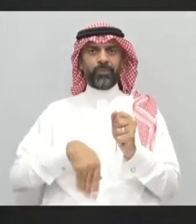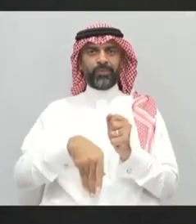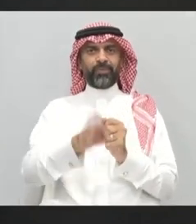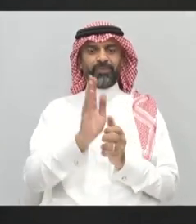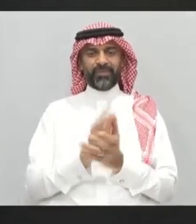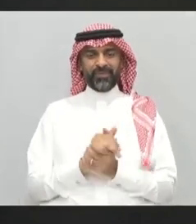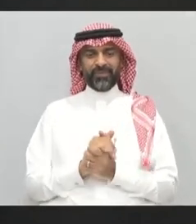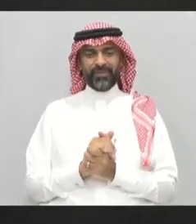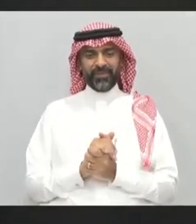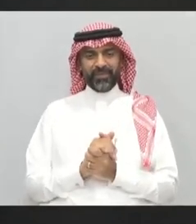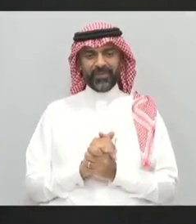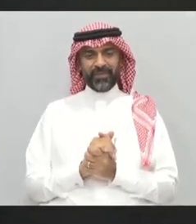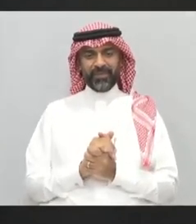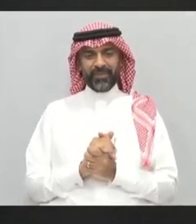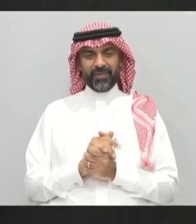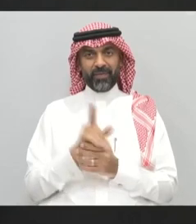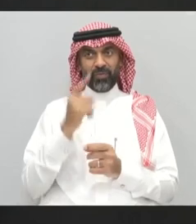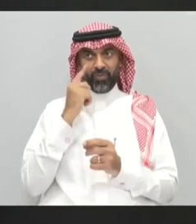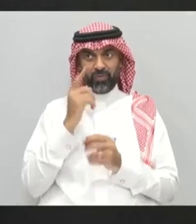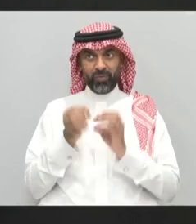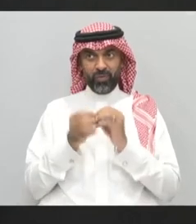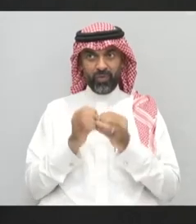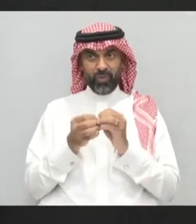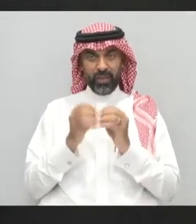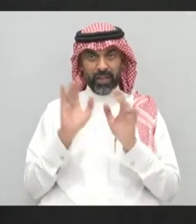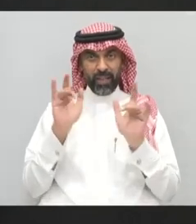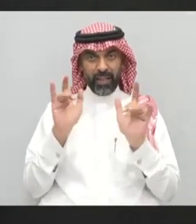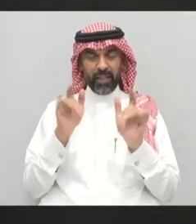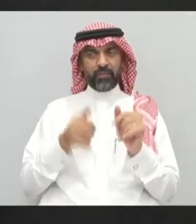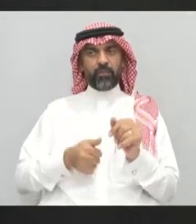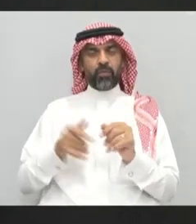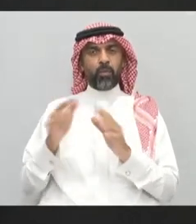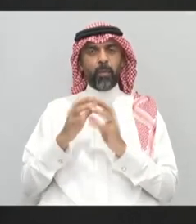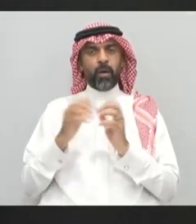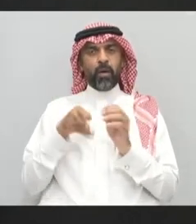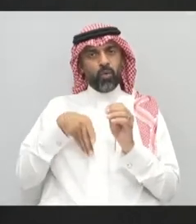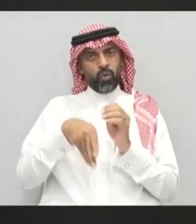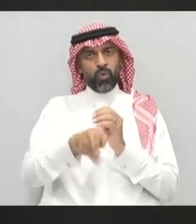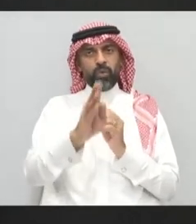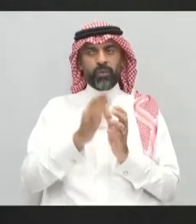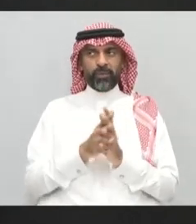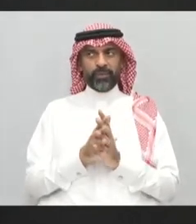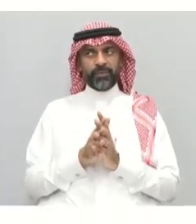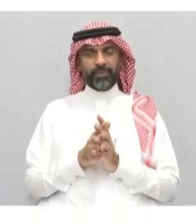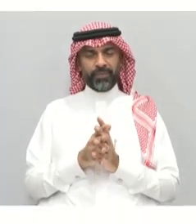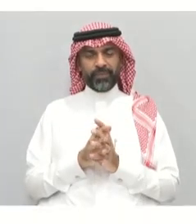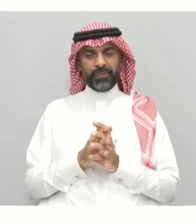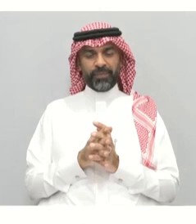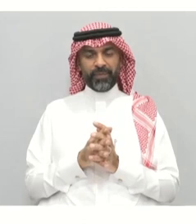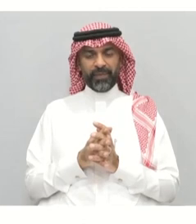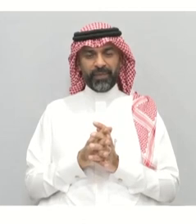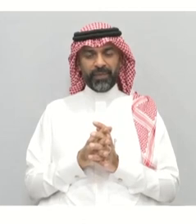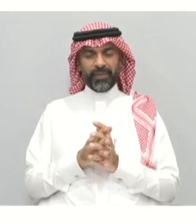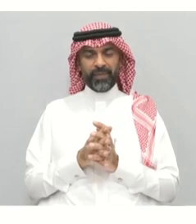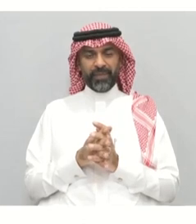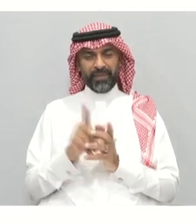Yes, so when it is green, it means go. Very good. Okay, so let's